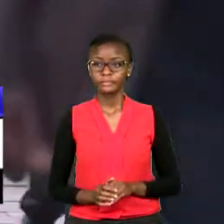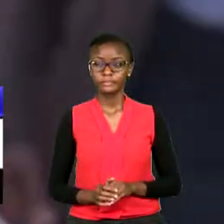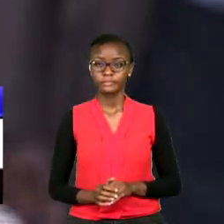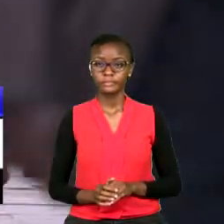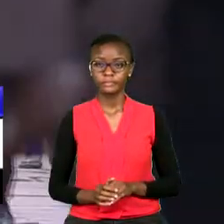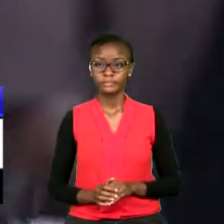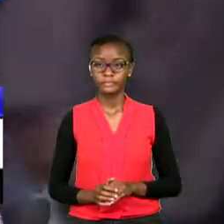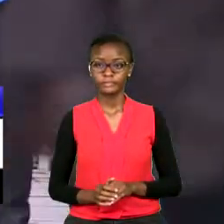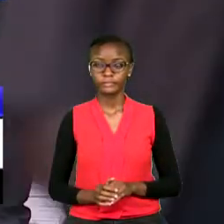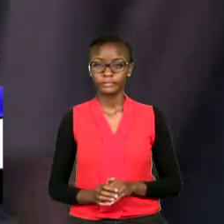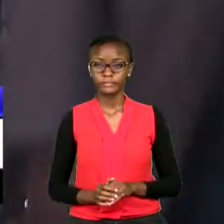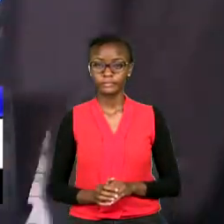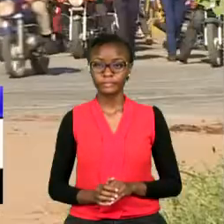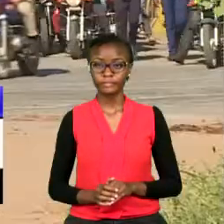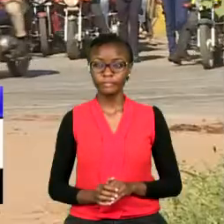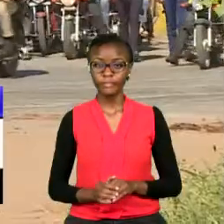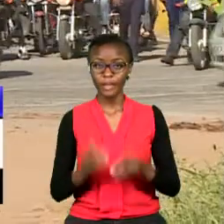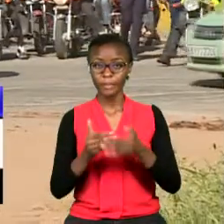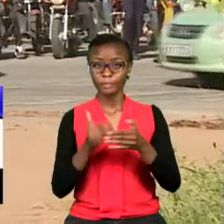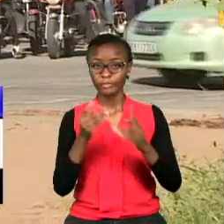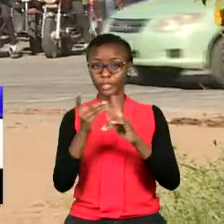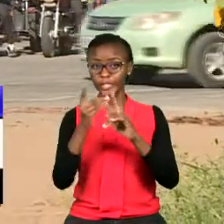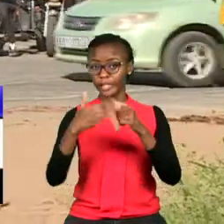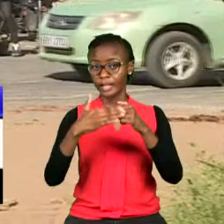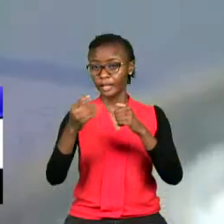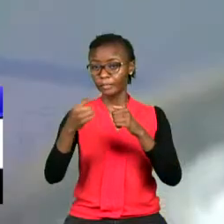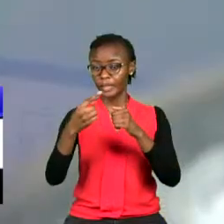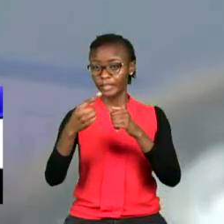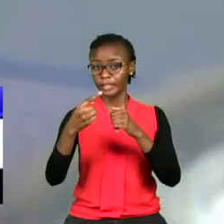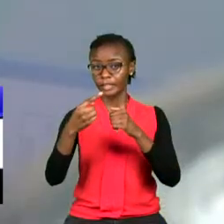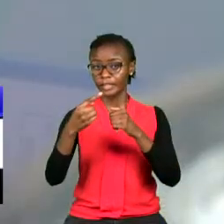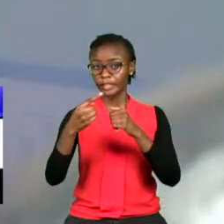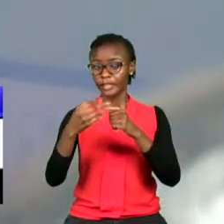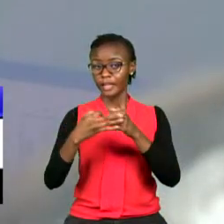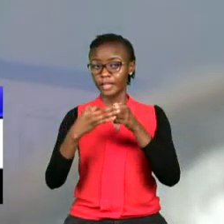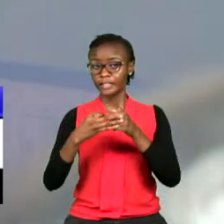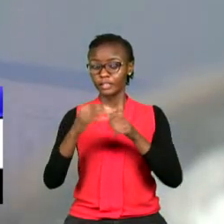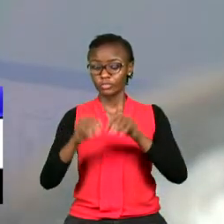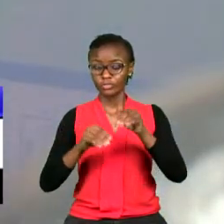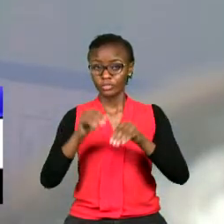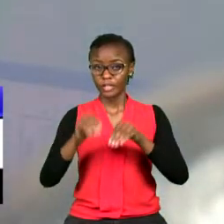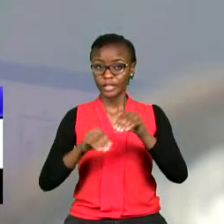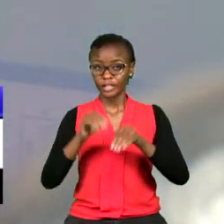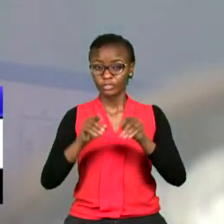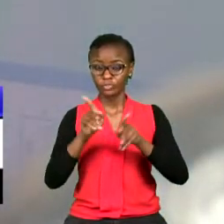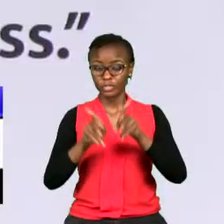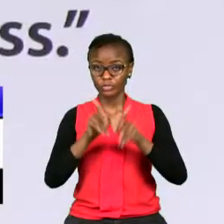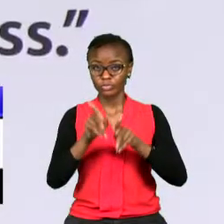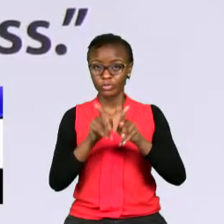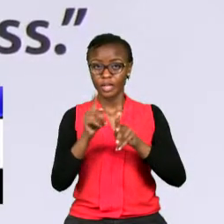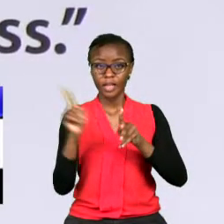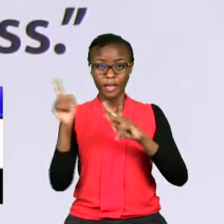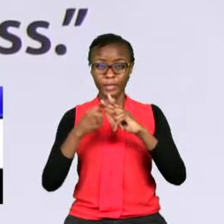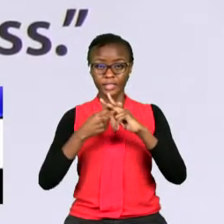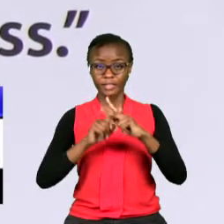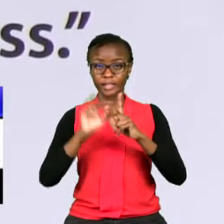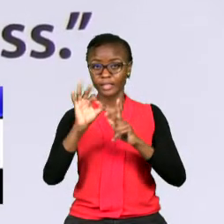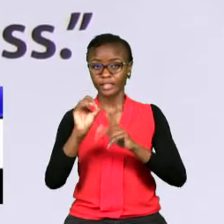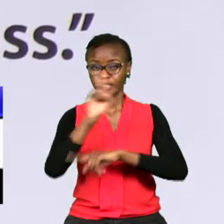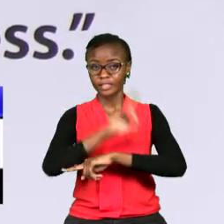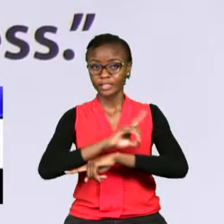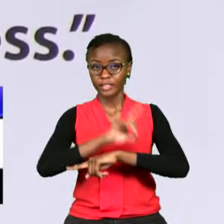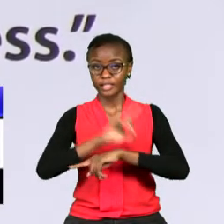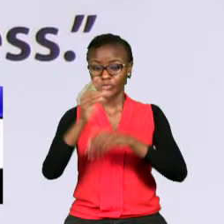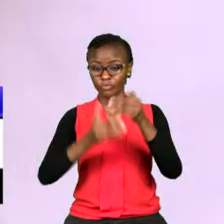The journey ahead of the August 9, 2022 general elections today stopped at its first stage for a 30-day mass